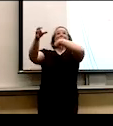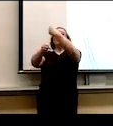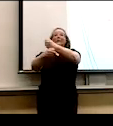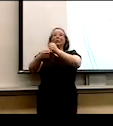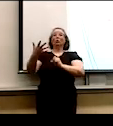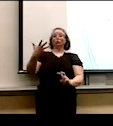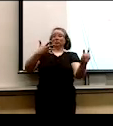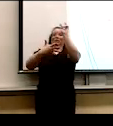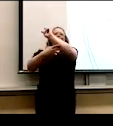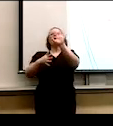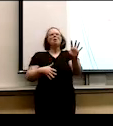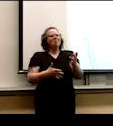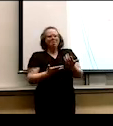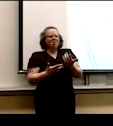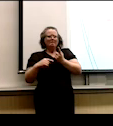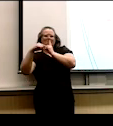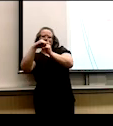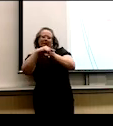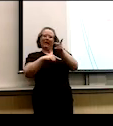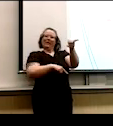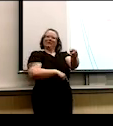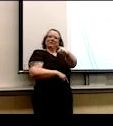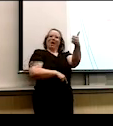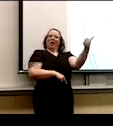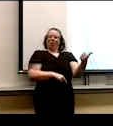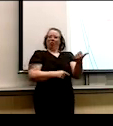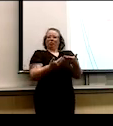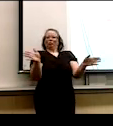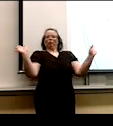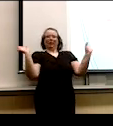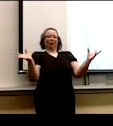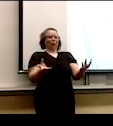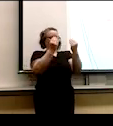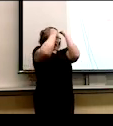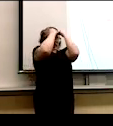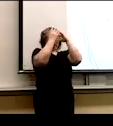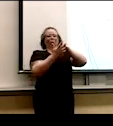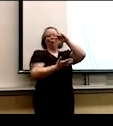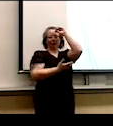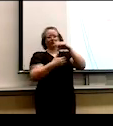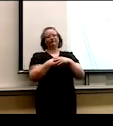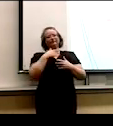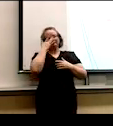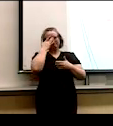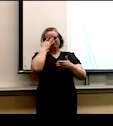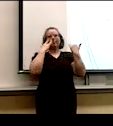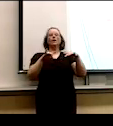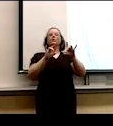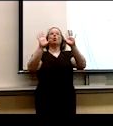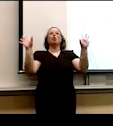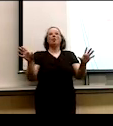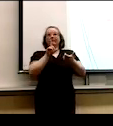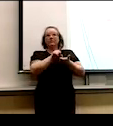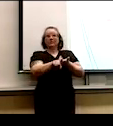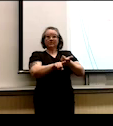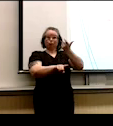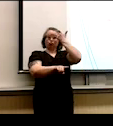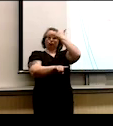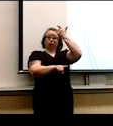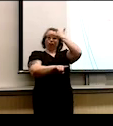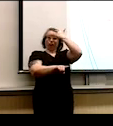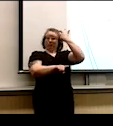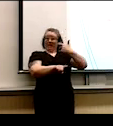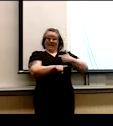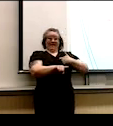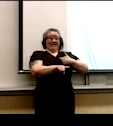All right. And of course, the things that are bad for our brains are all the vascular risk factors and drinking too much.